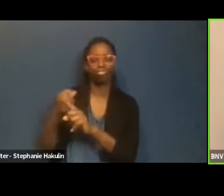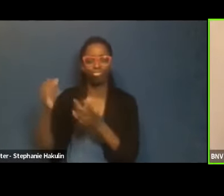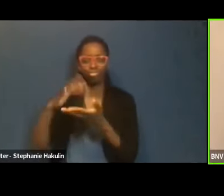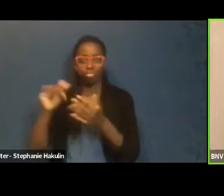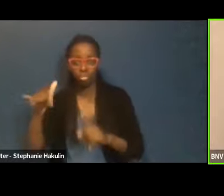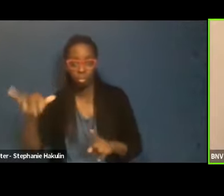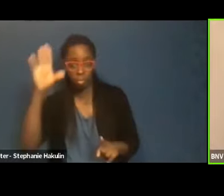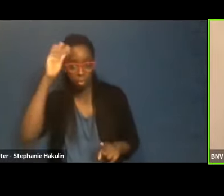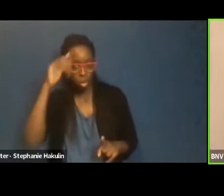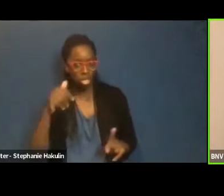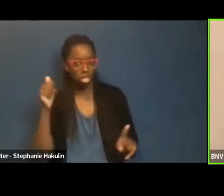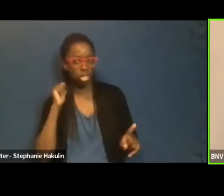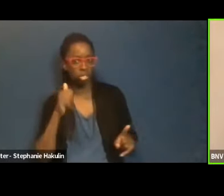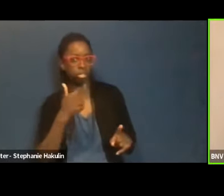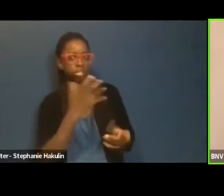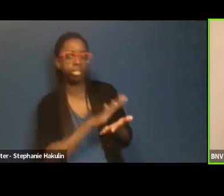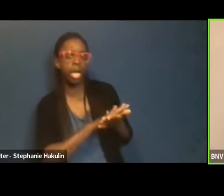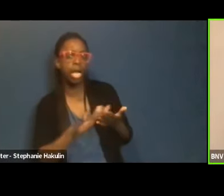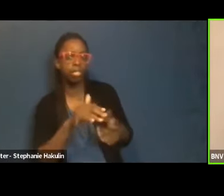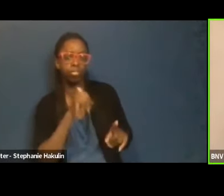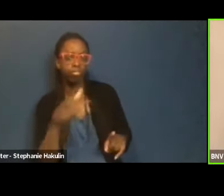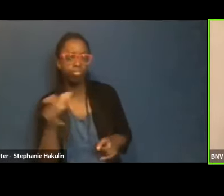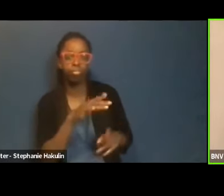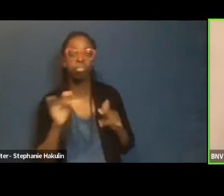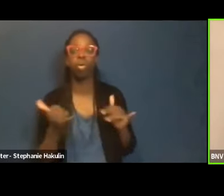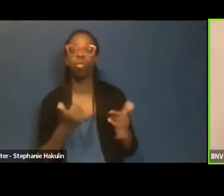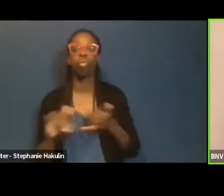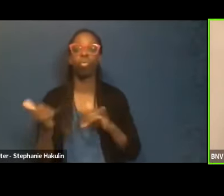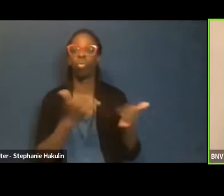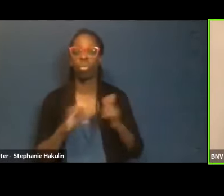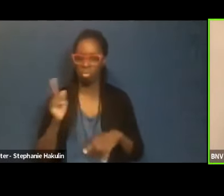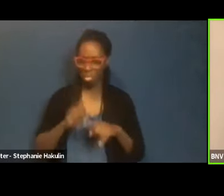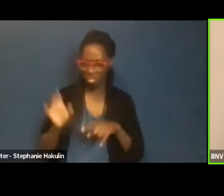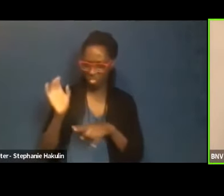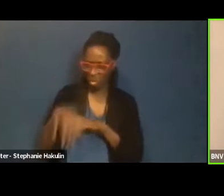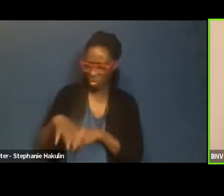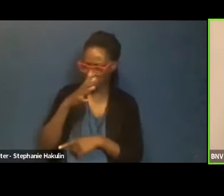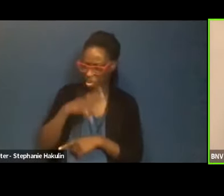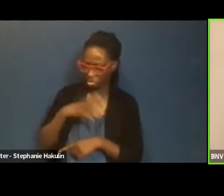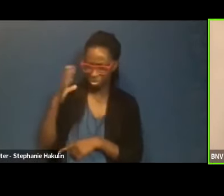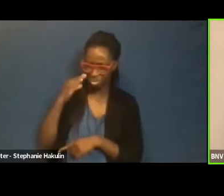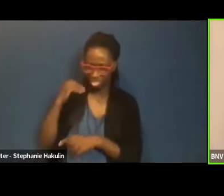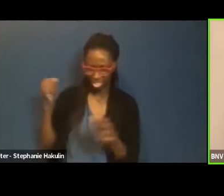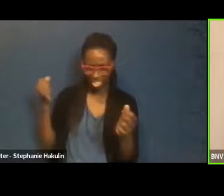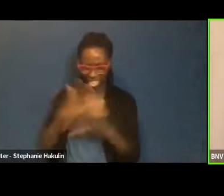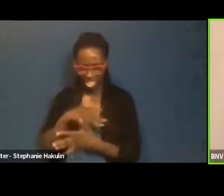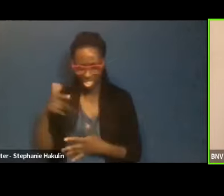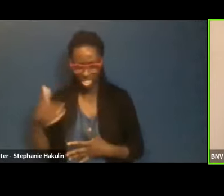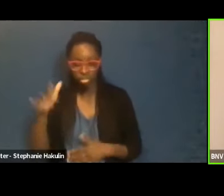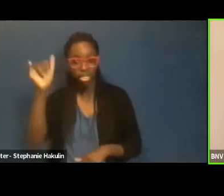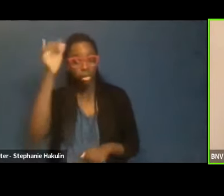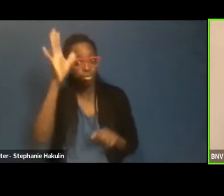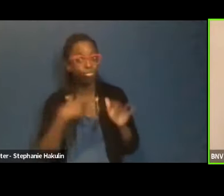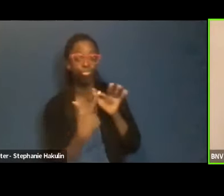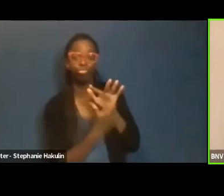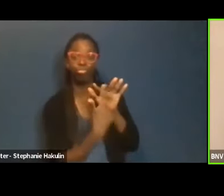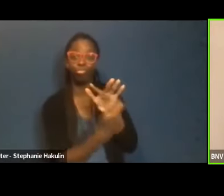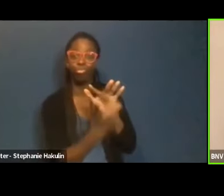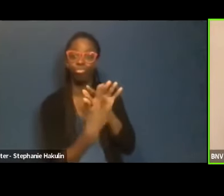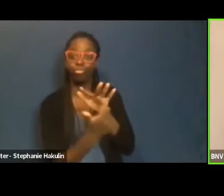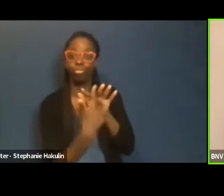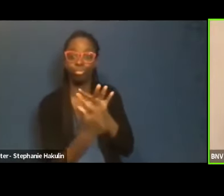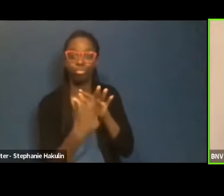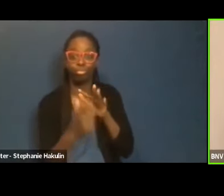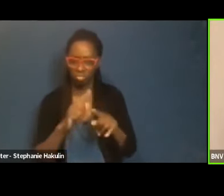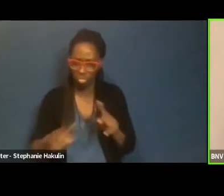love to play games, forcing them to become prisoners of pain. These girls can't jailbreak out of heartbreak because they don't have the keys to their own hearts. It pains Adam down to his atoms